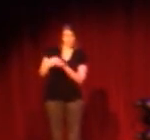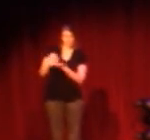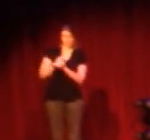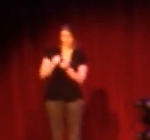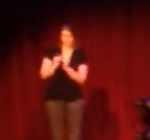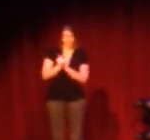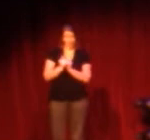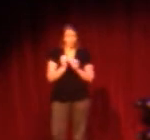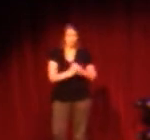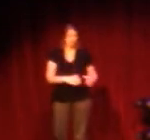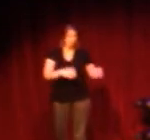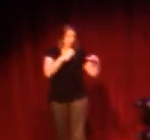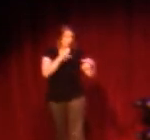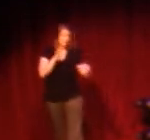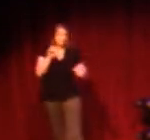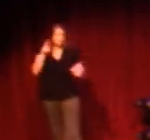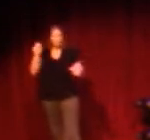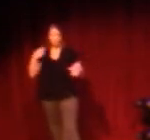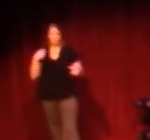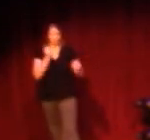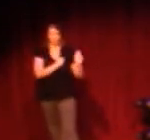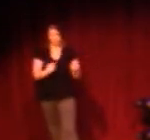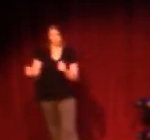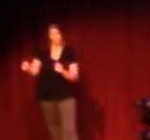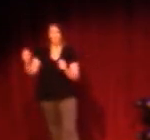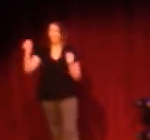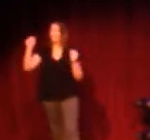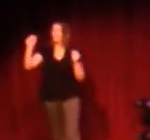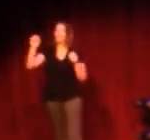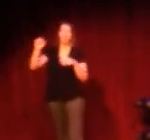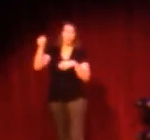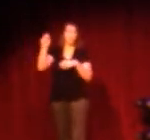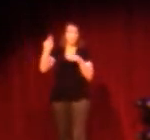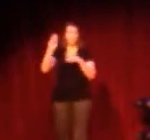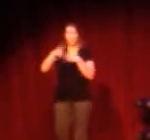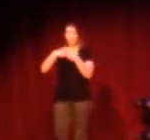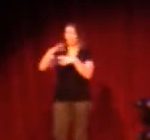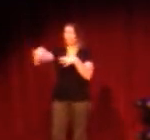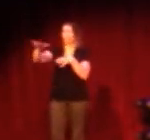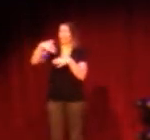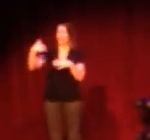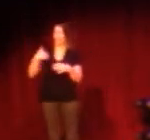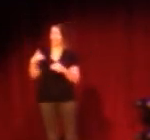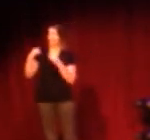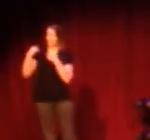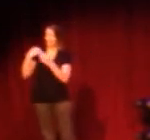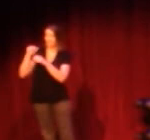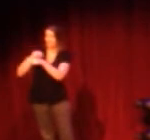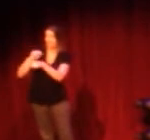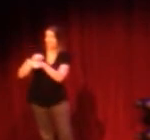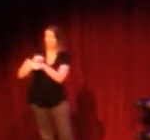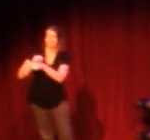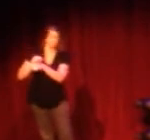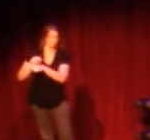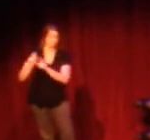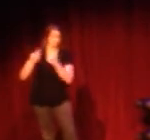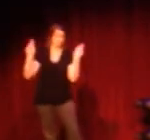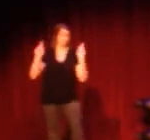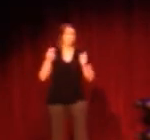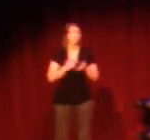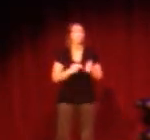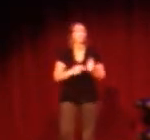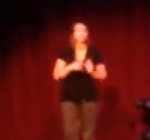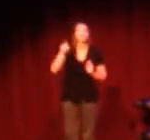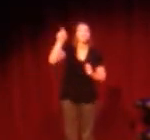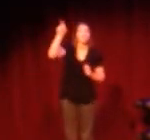and barrels. There's not a whole lot of people in the world that can say that. So I am living proof that God has a